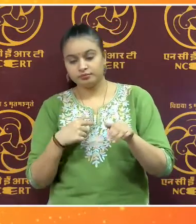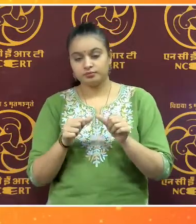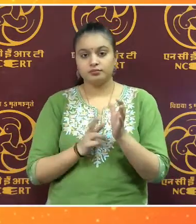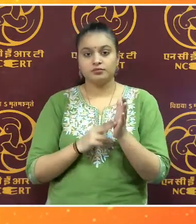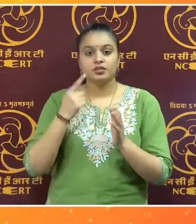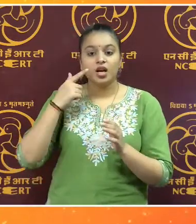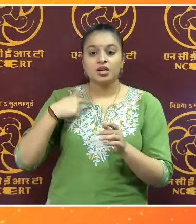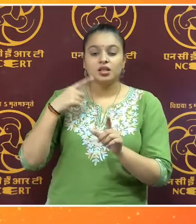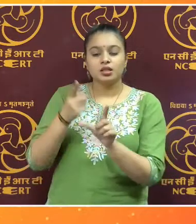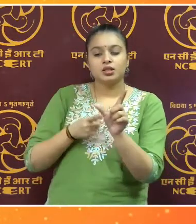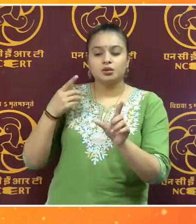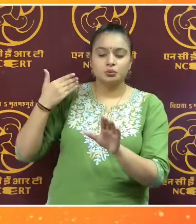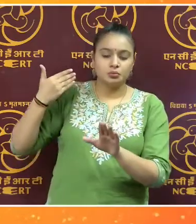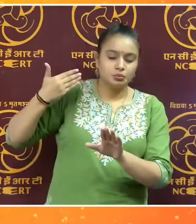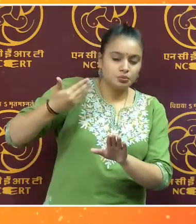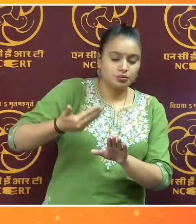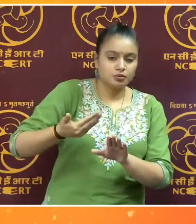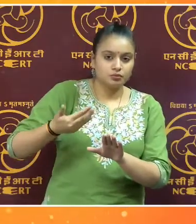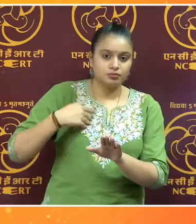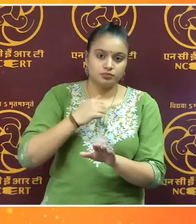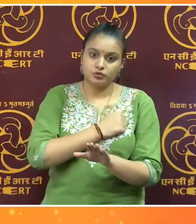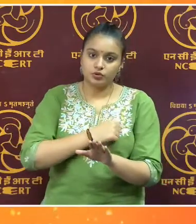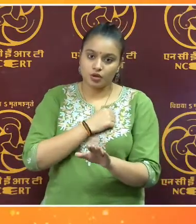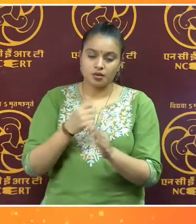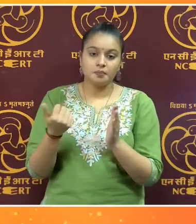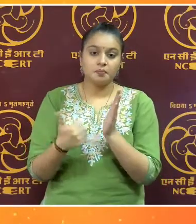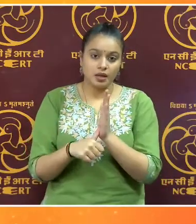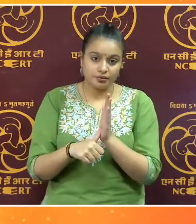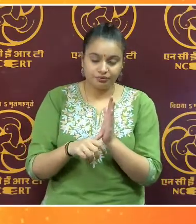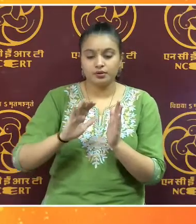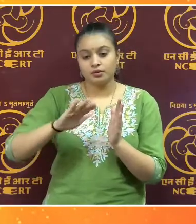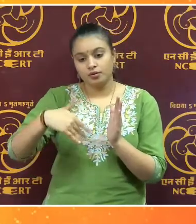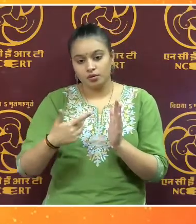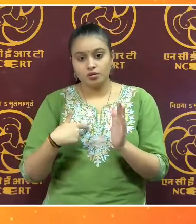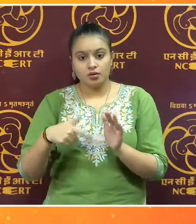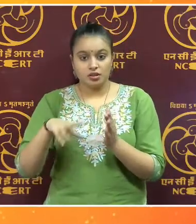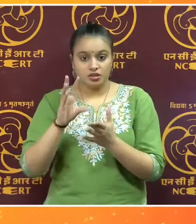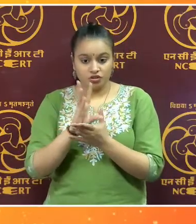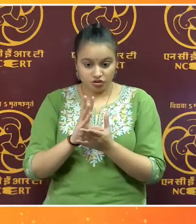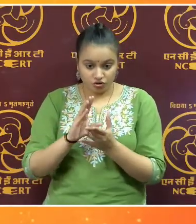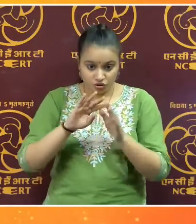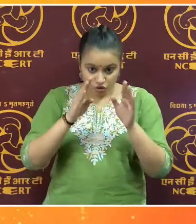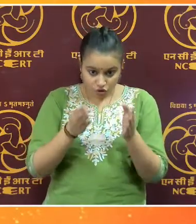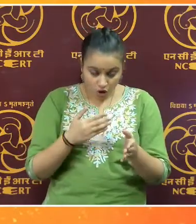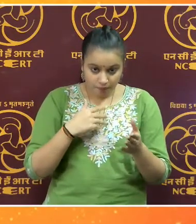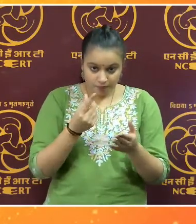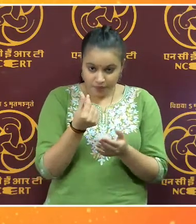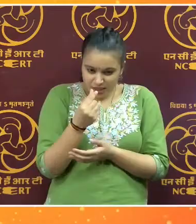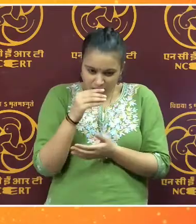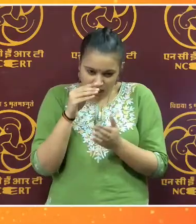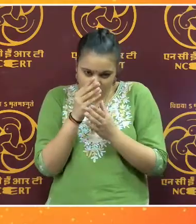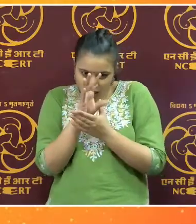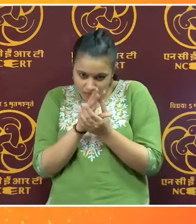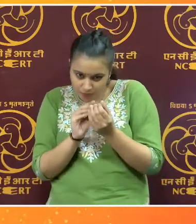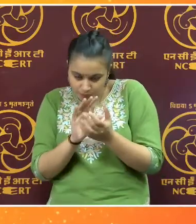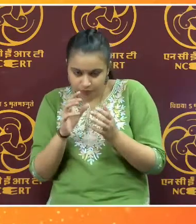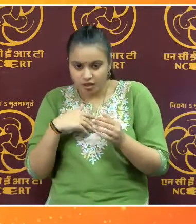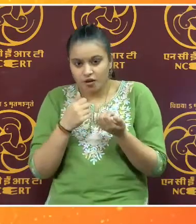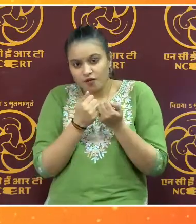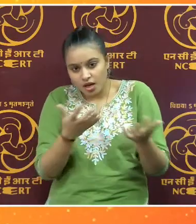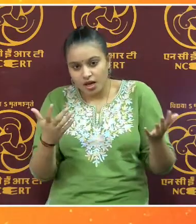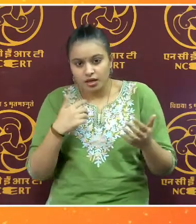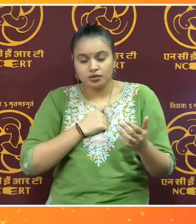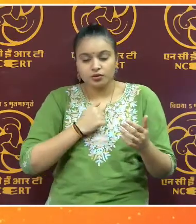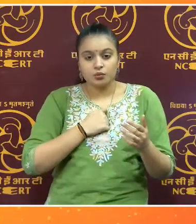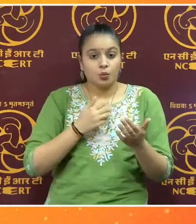almost for almost a month, and apart from cheating on the shopping, and had not been doing anything in my